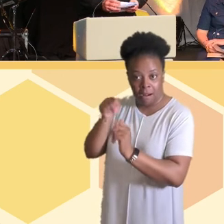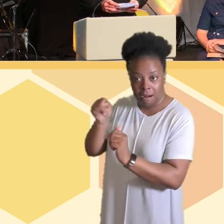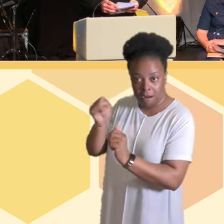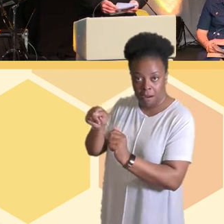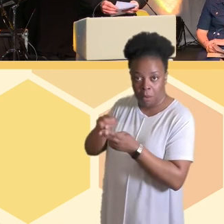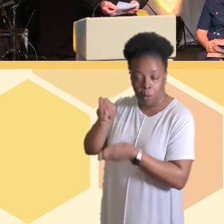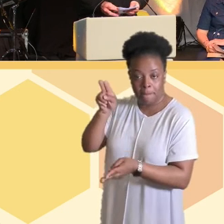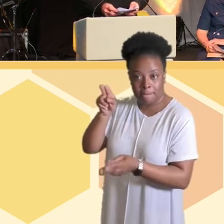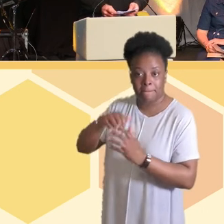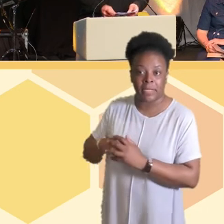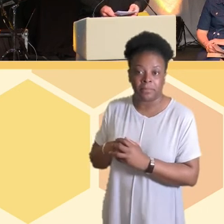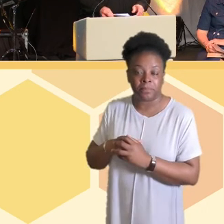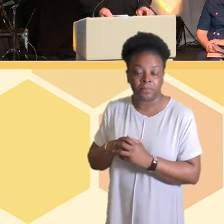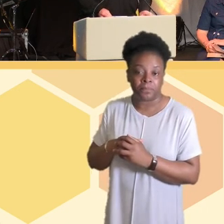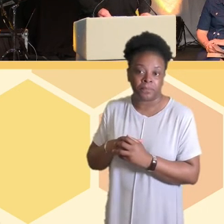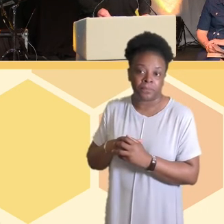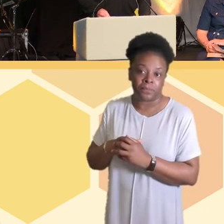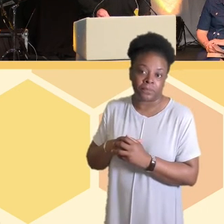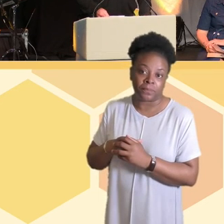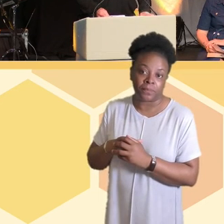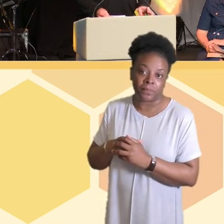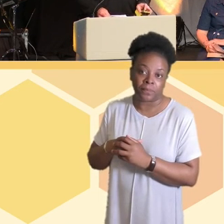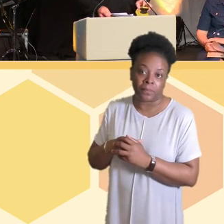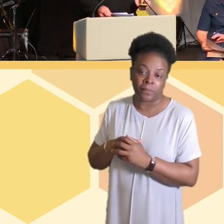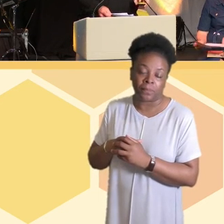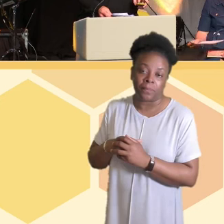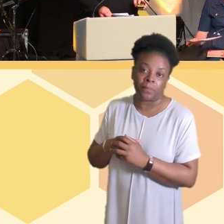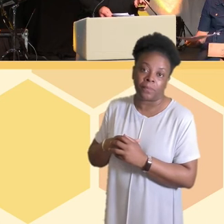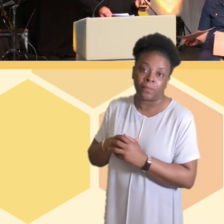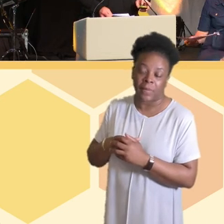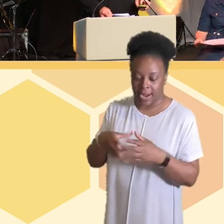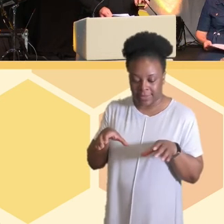teams increased by 92,000.